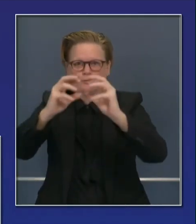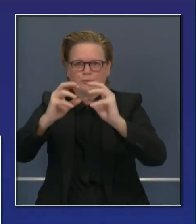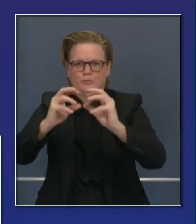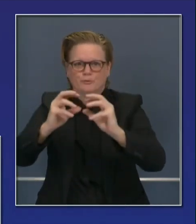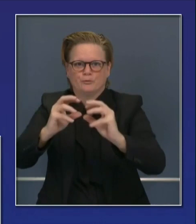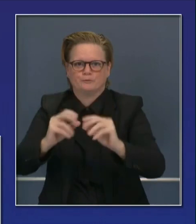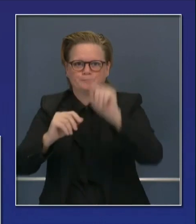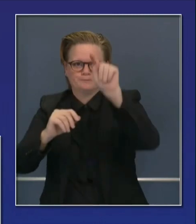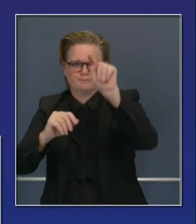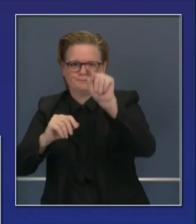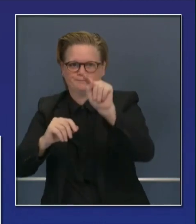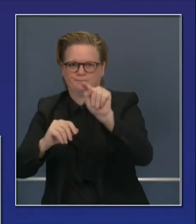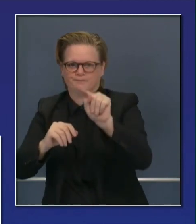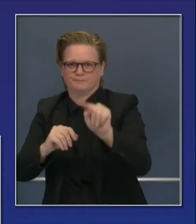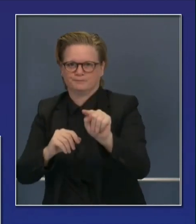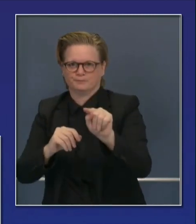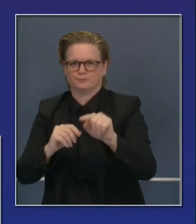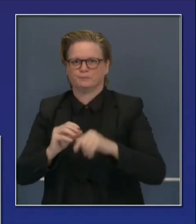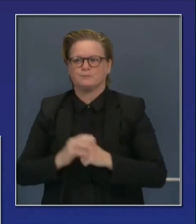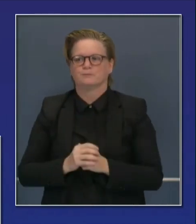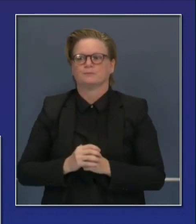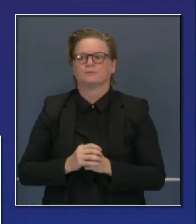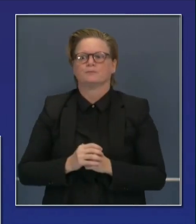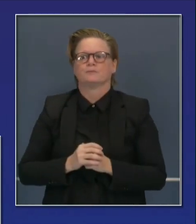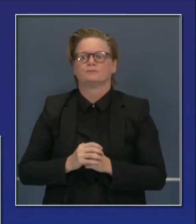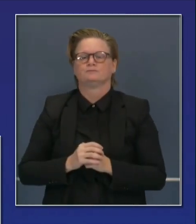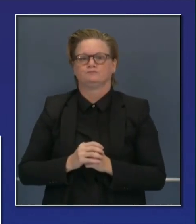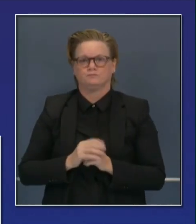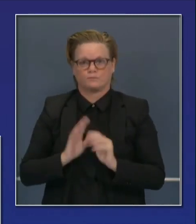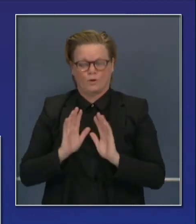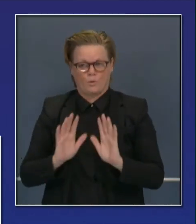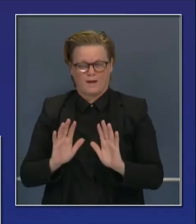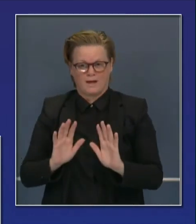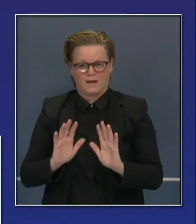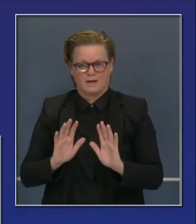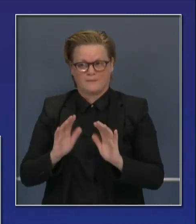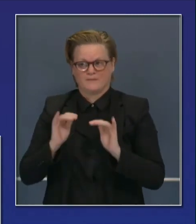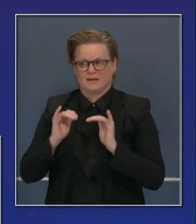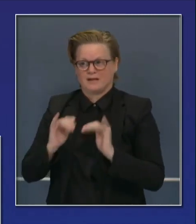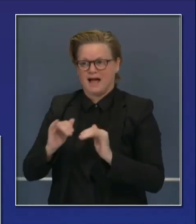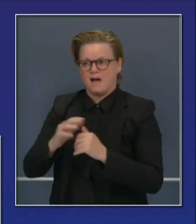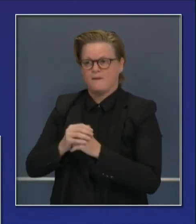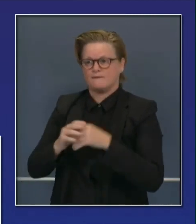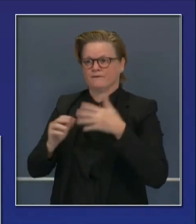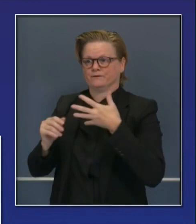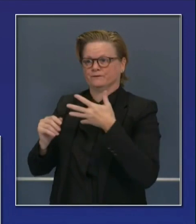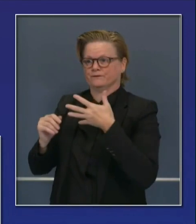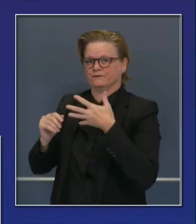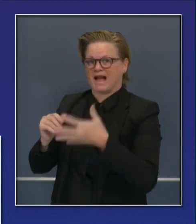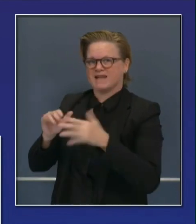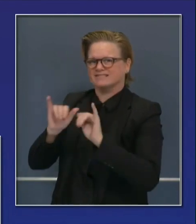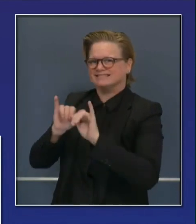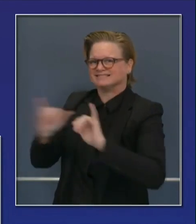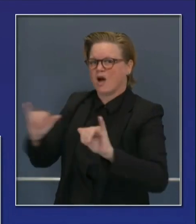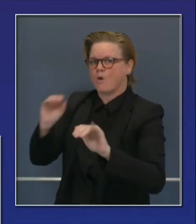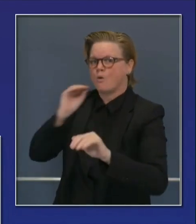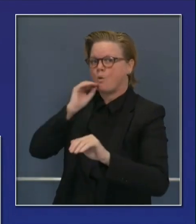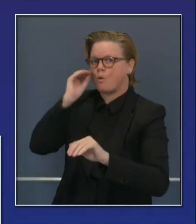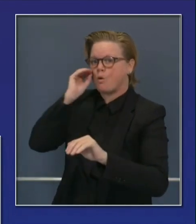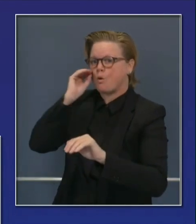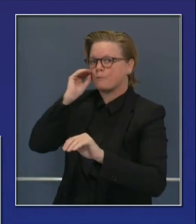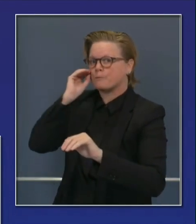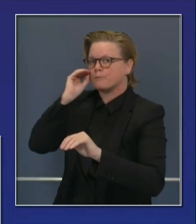5 areas in our stay-at-home order as distinctive from these vaccination regions, which